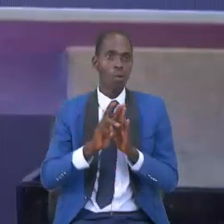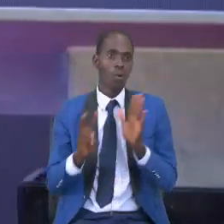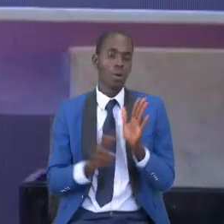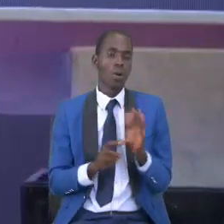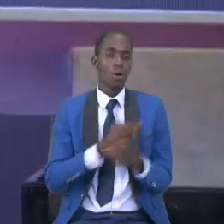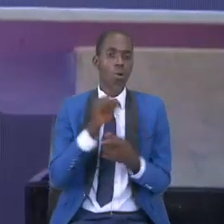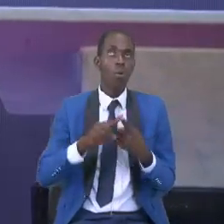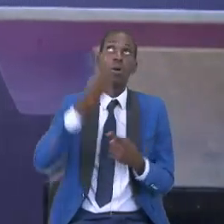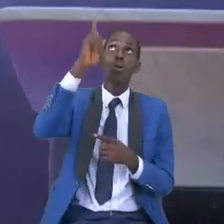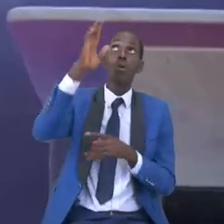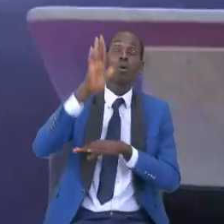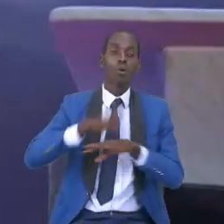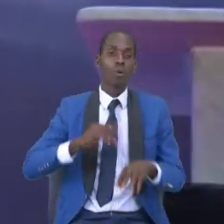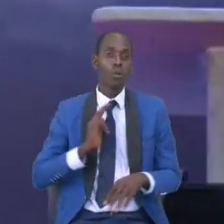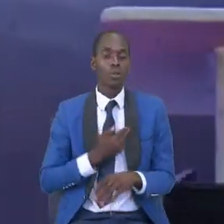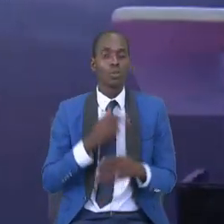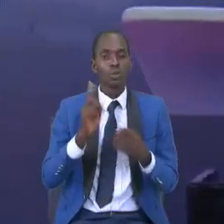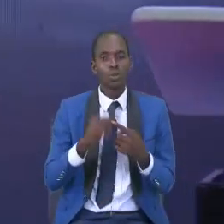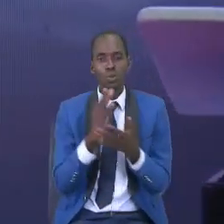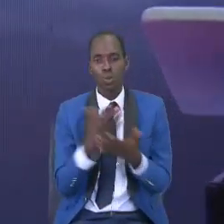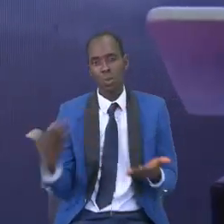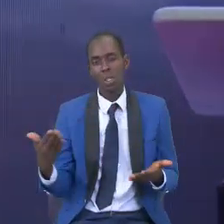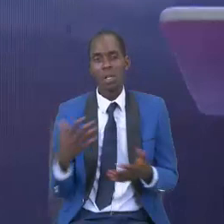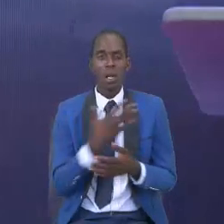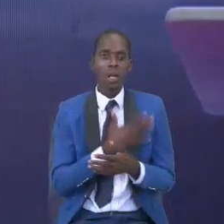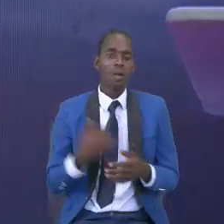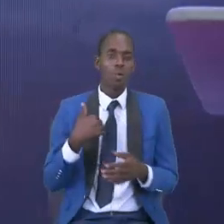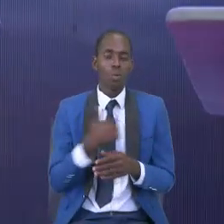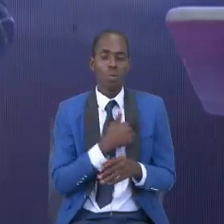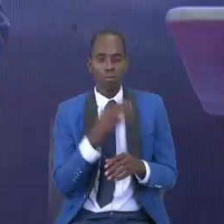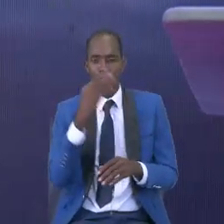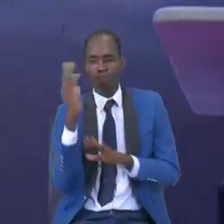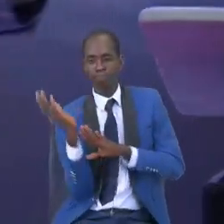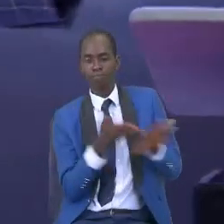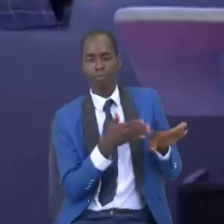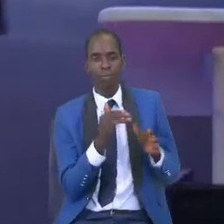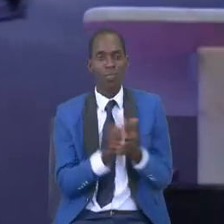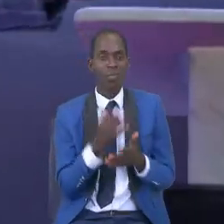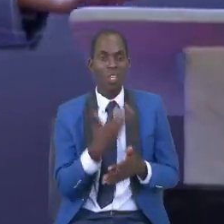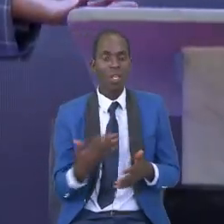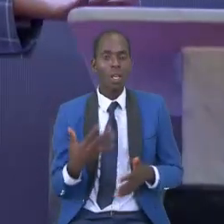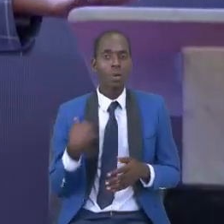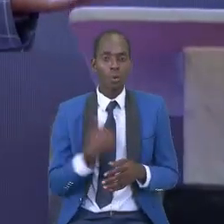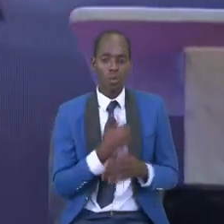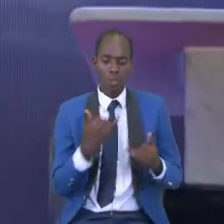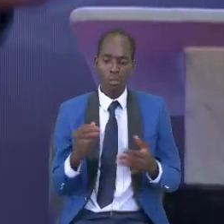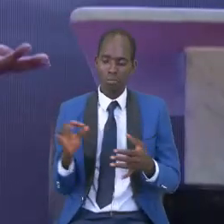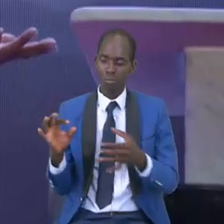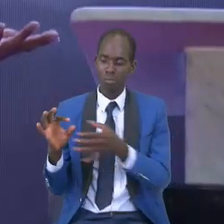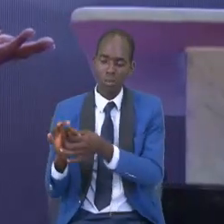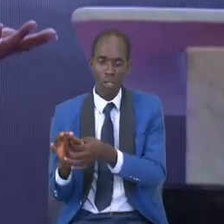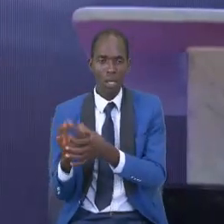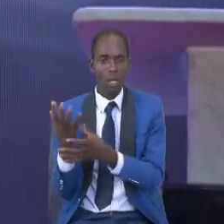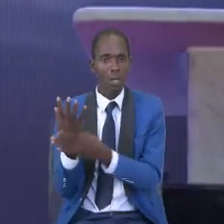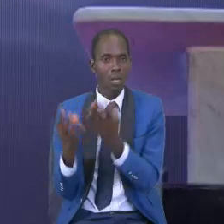God calls us to something, and then we forsake that thing, and we join hands with the